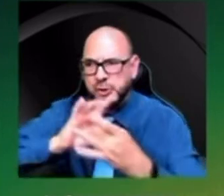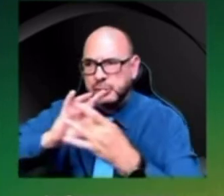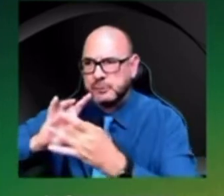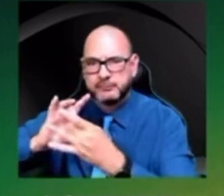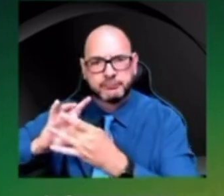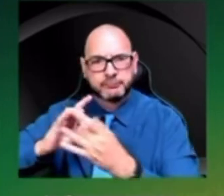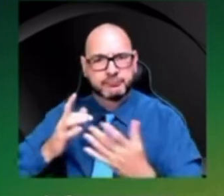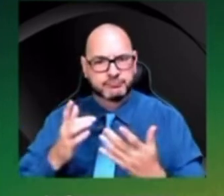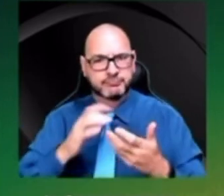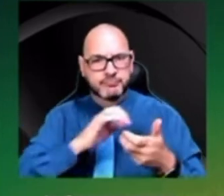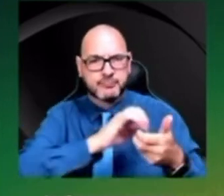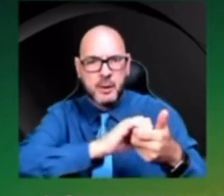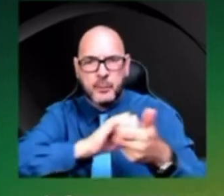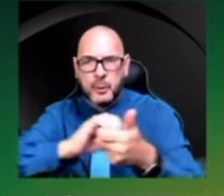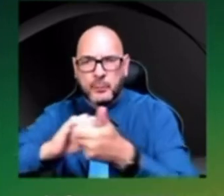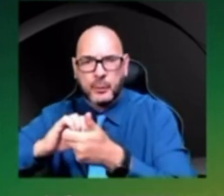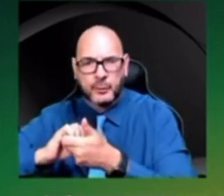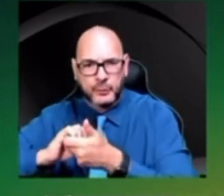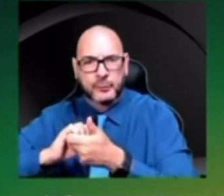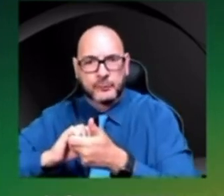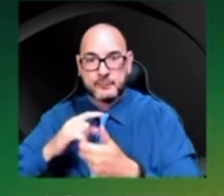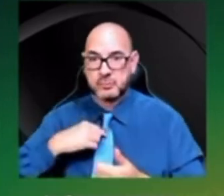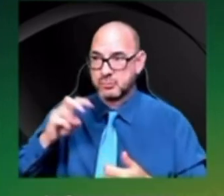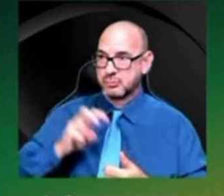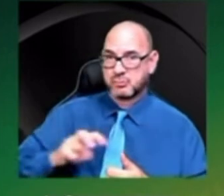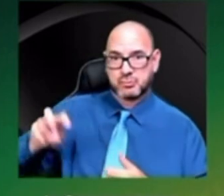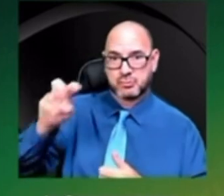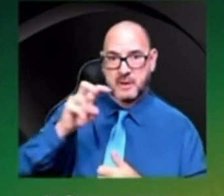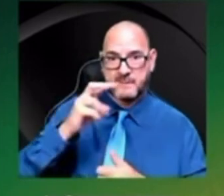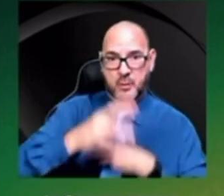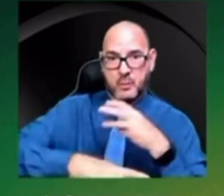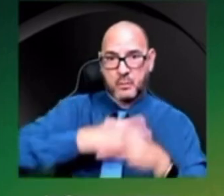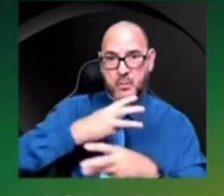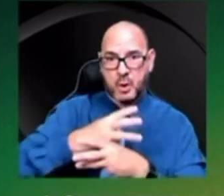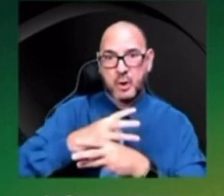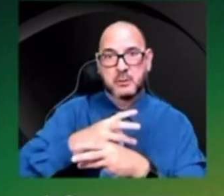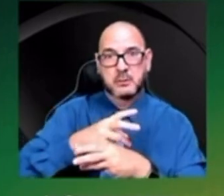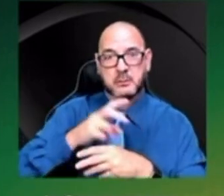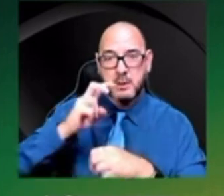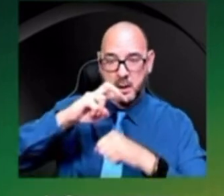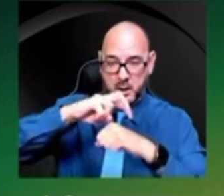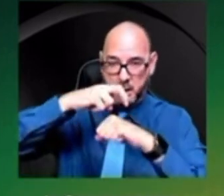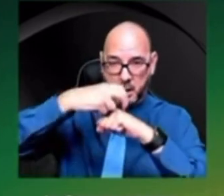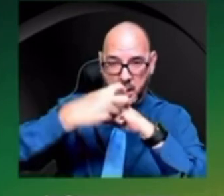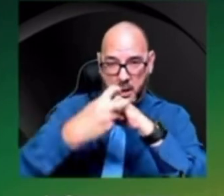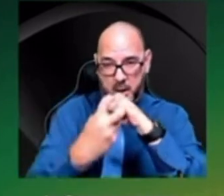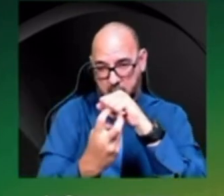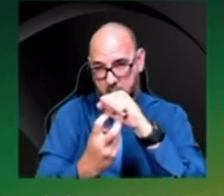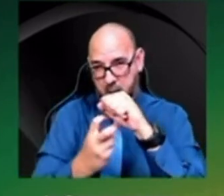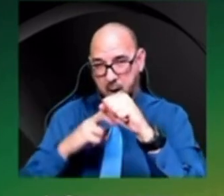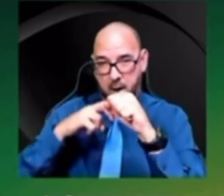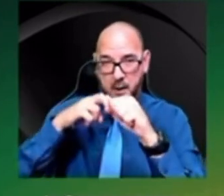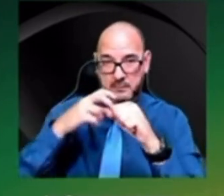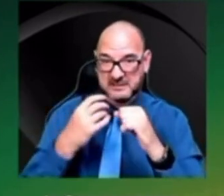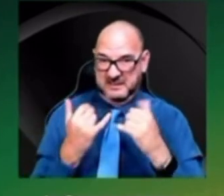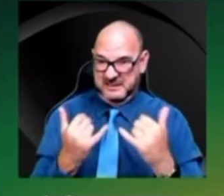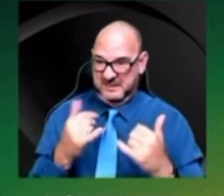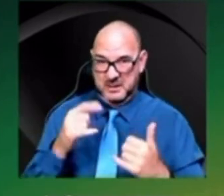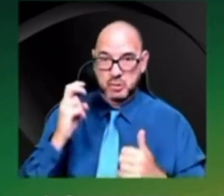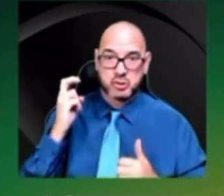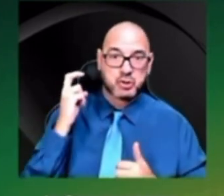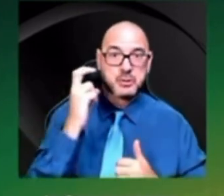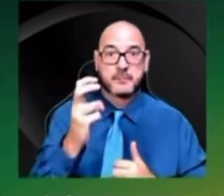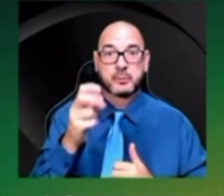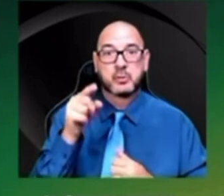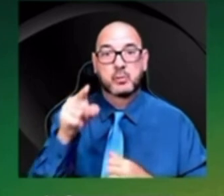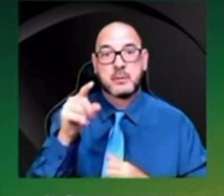direction on Saturday, April 1. "My visit has convinced me more than ever that we must all around the globe